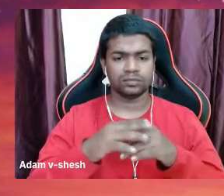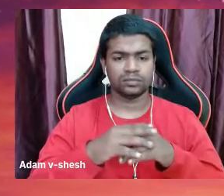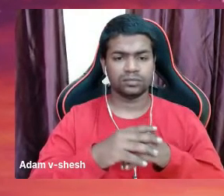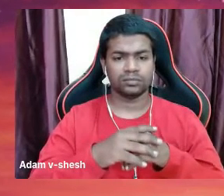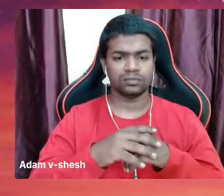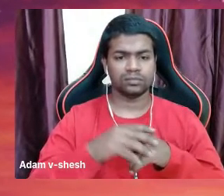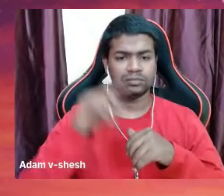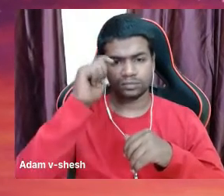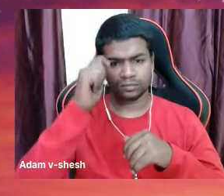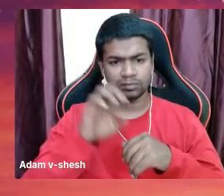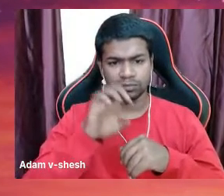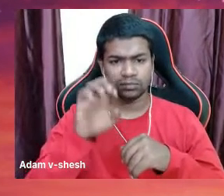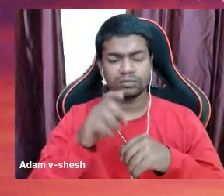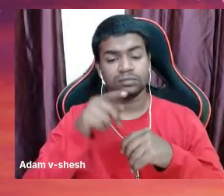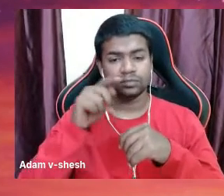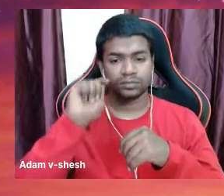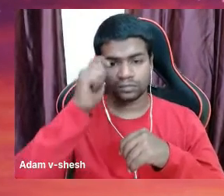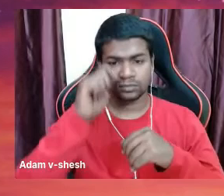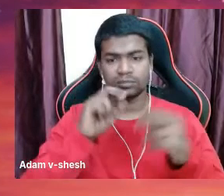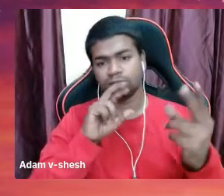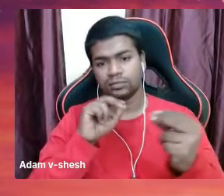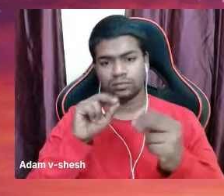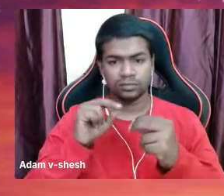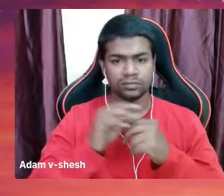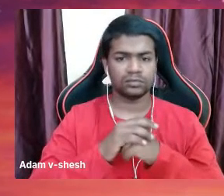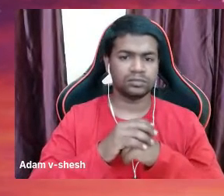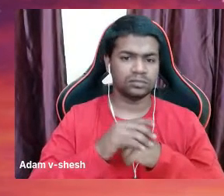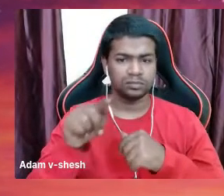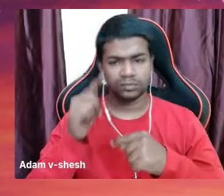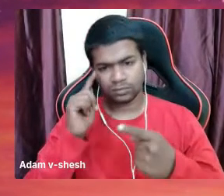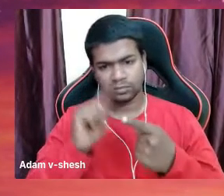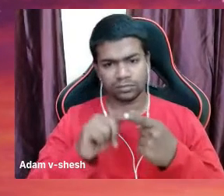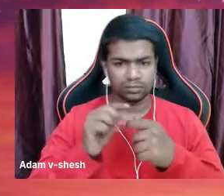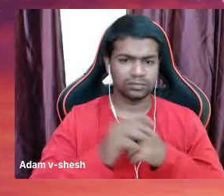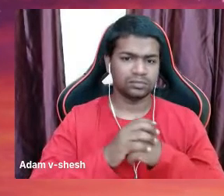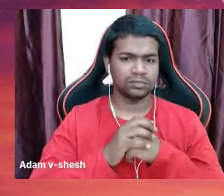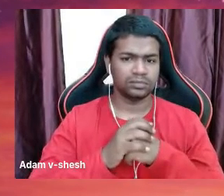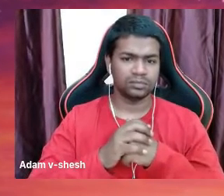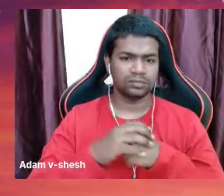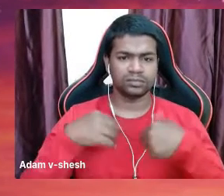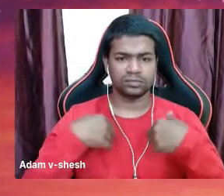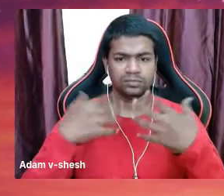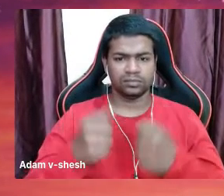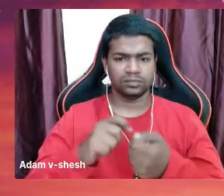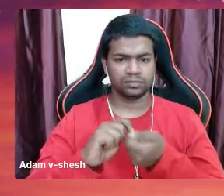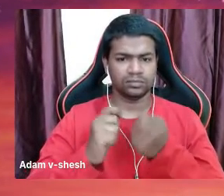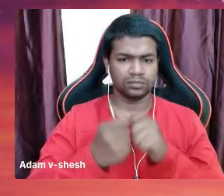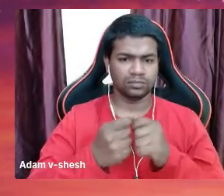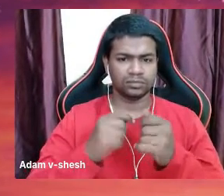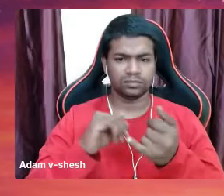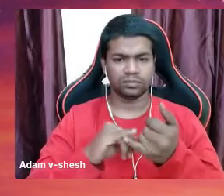English speaking. We offer great salary. In your view, I completely agree with you. So what do we need to become like a Silicon